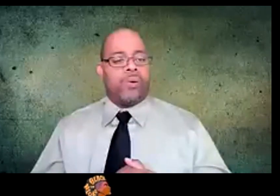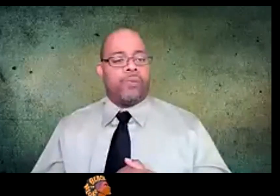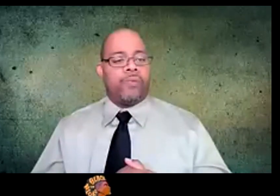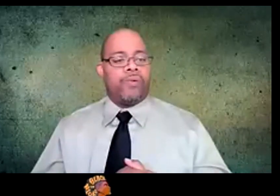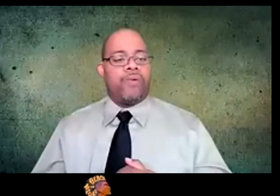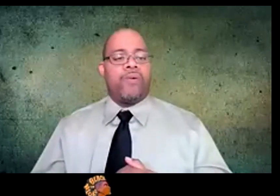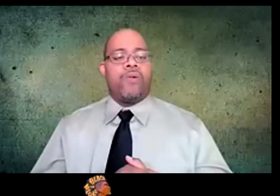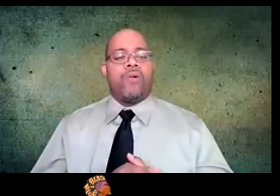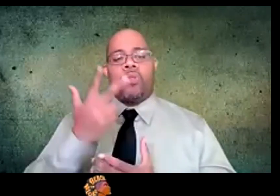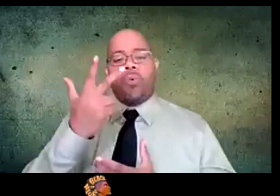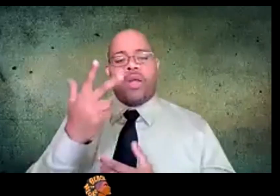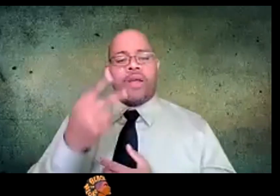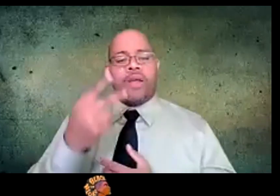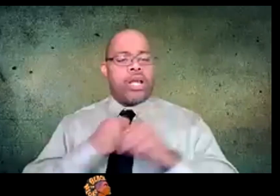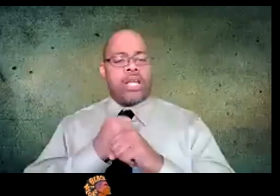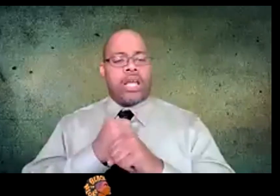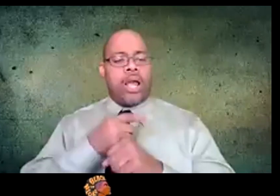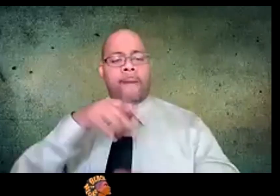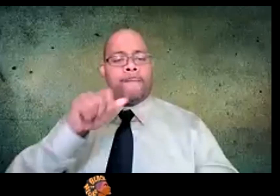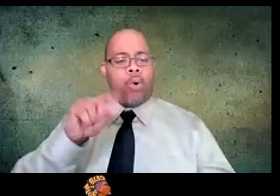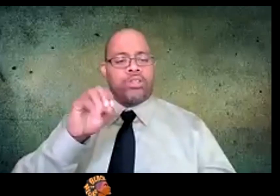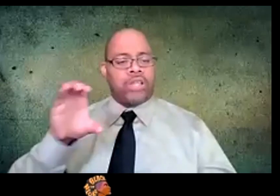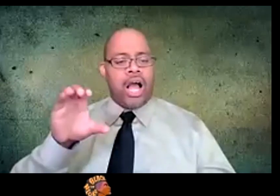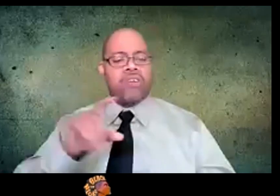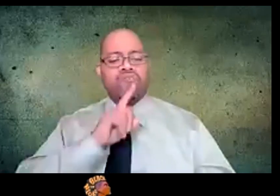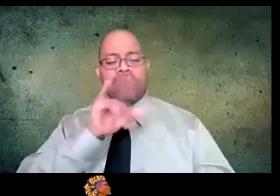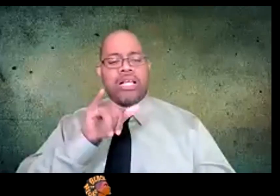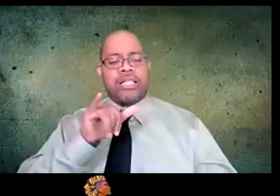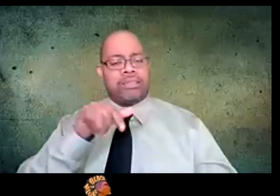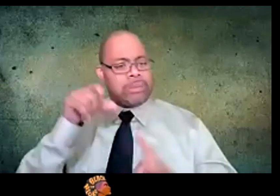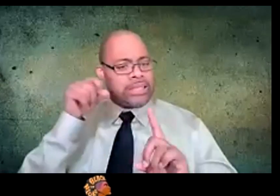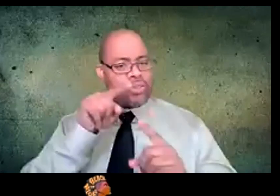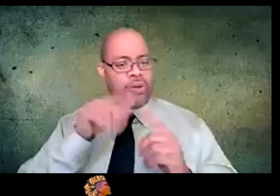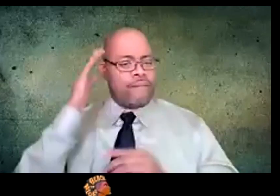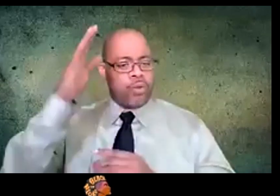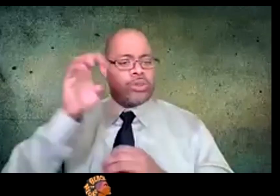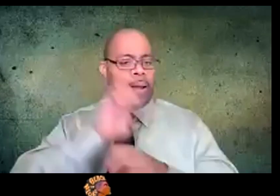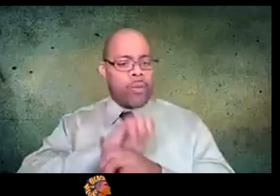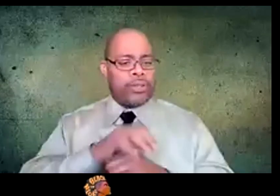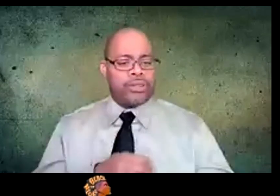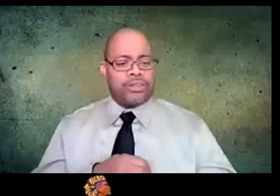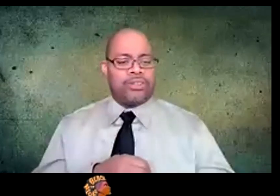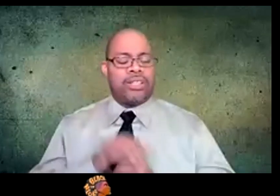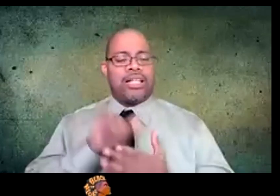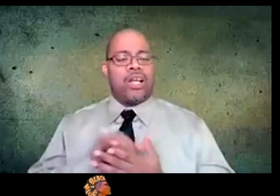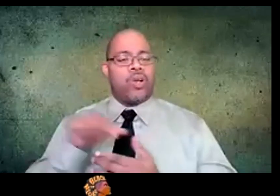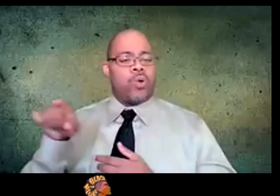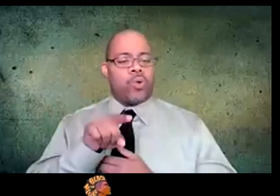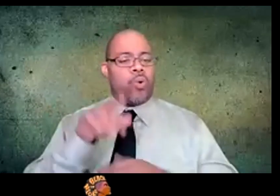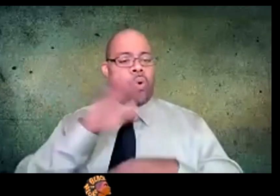3-4 year postdoc really sends a signal to future employers that you're on the right